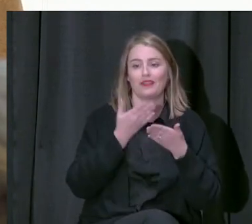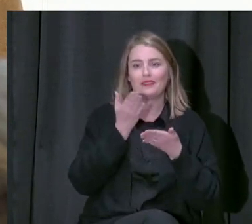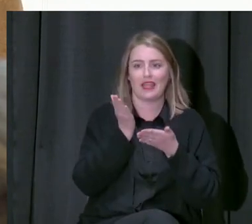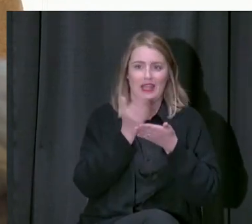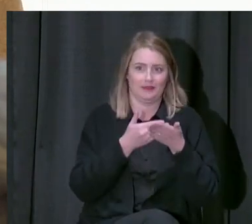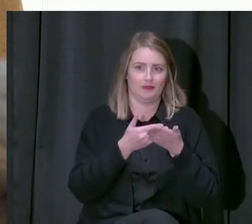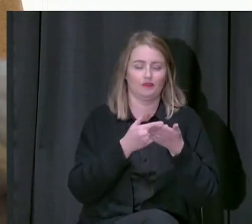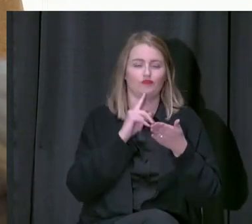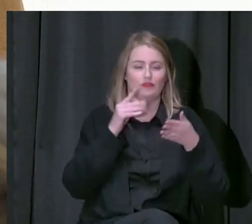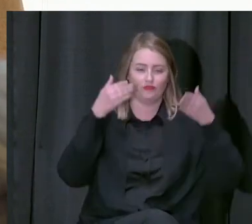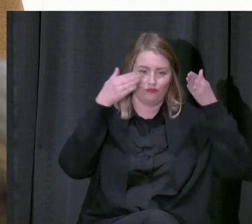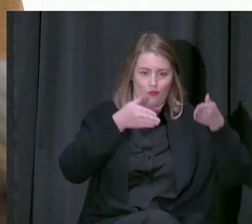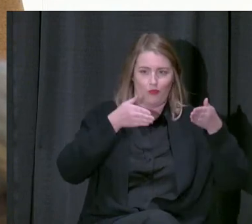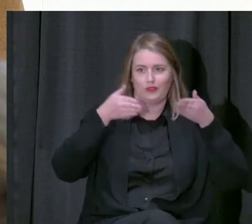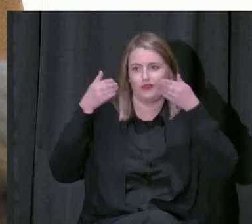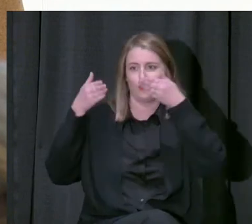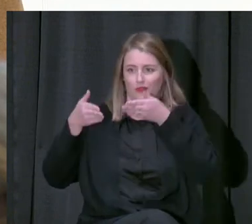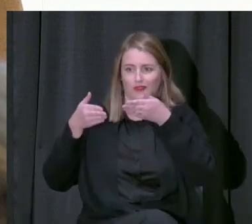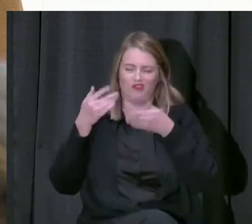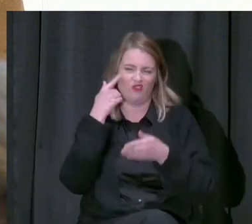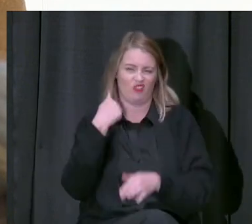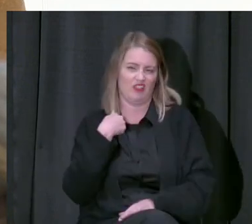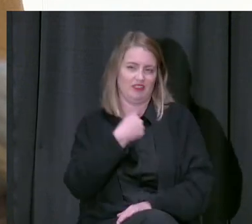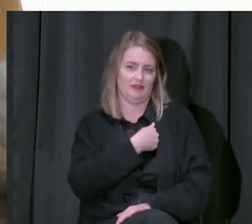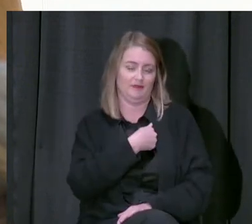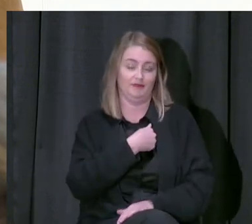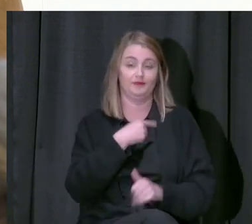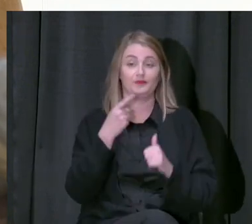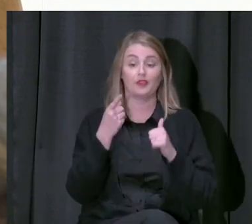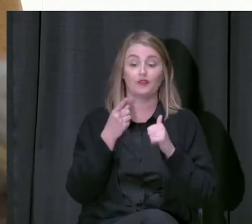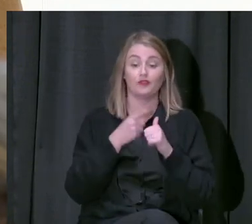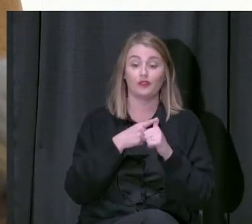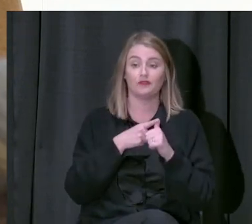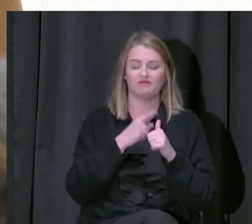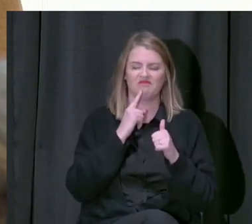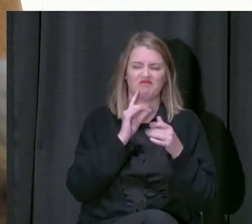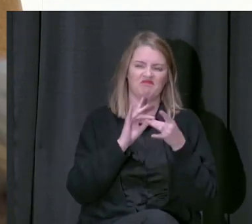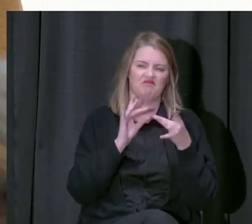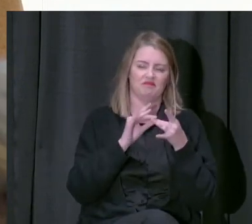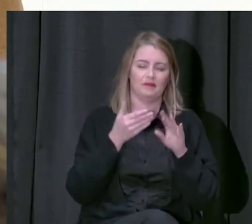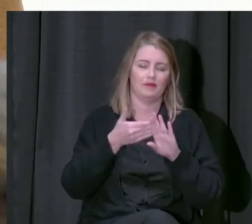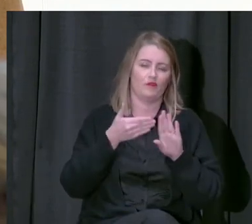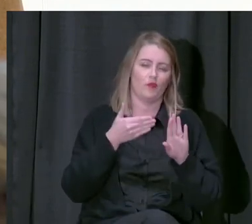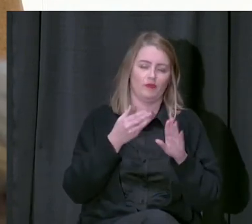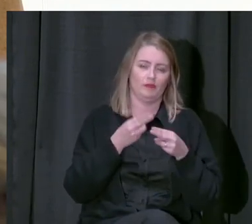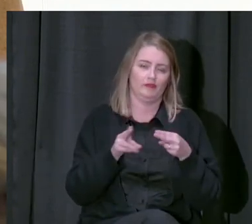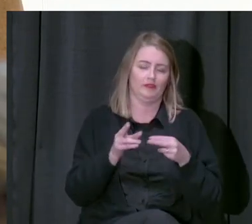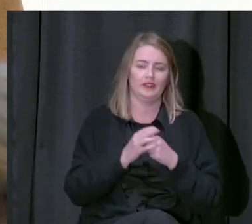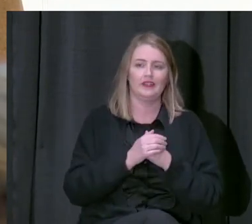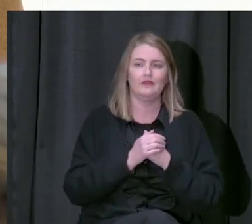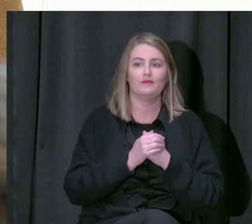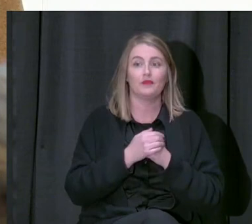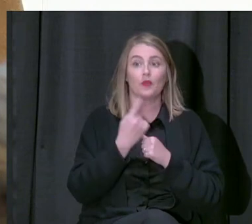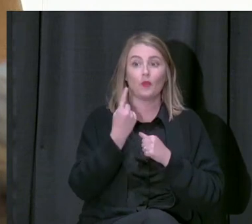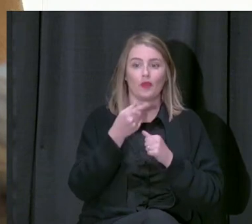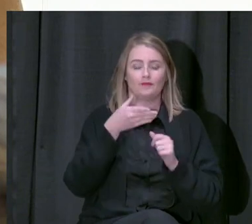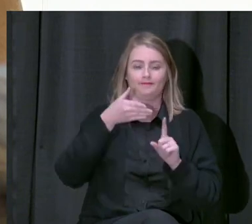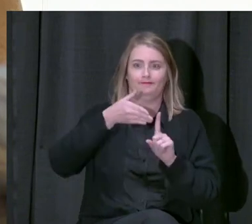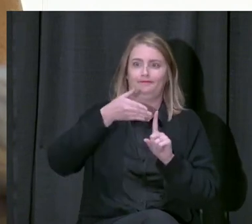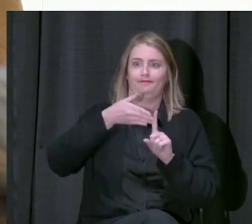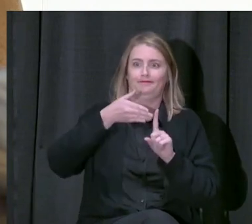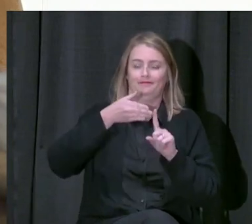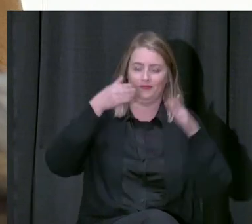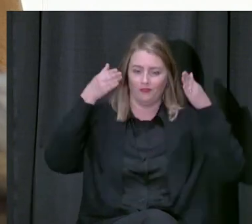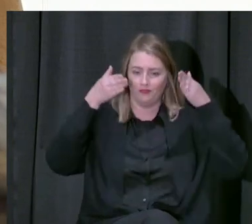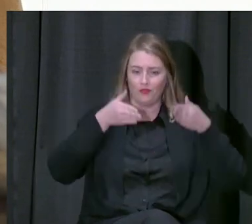big focus areas for us. So first of all, as mentioned briefly previously, one big area of